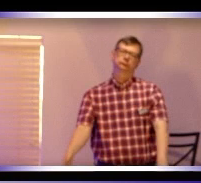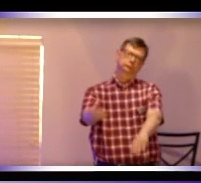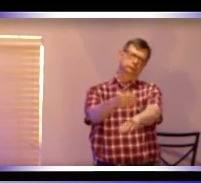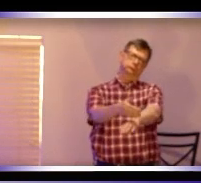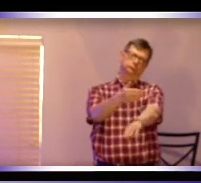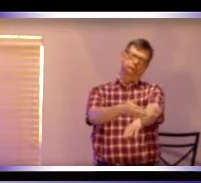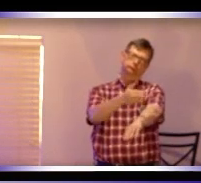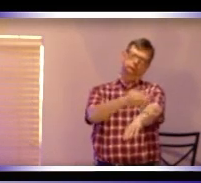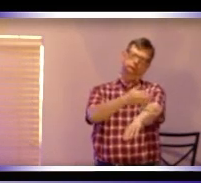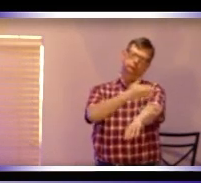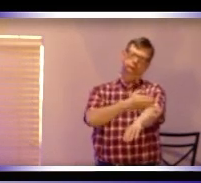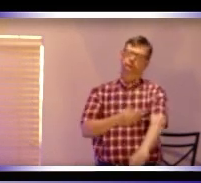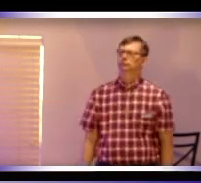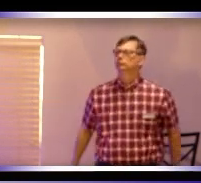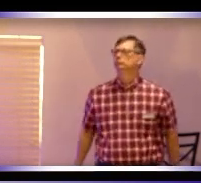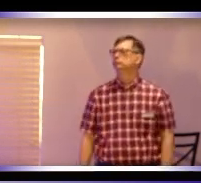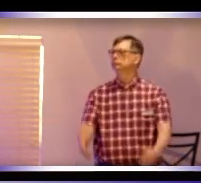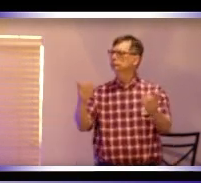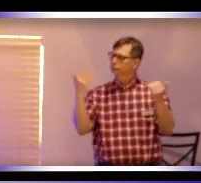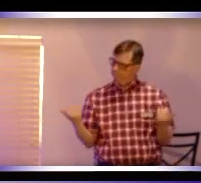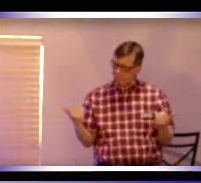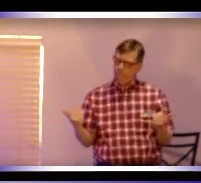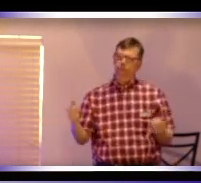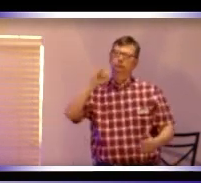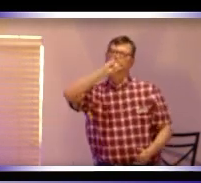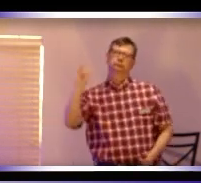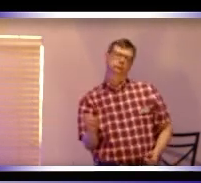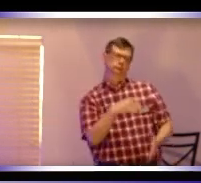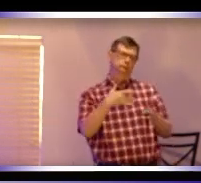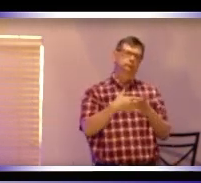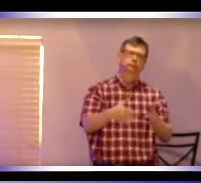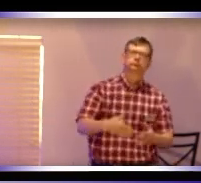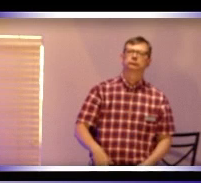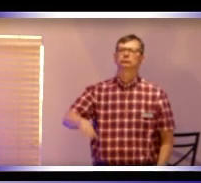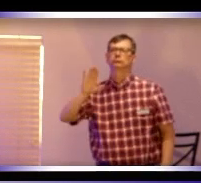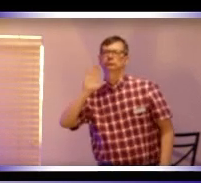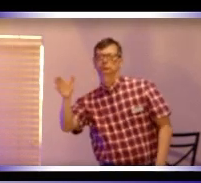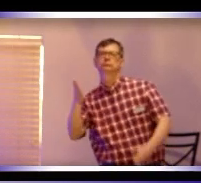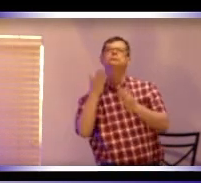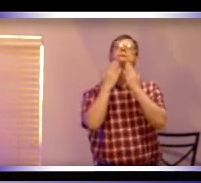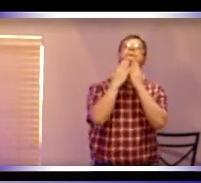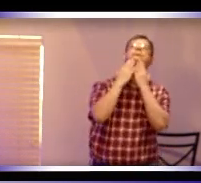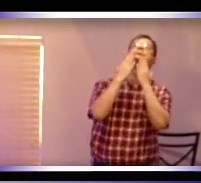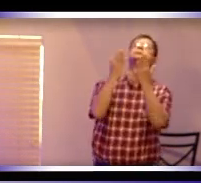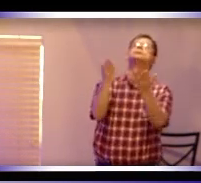continue what just began, and that is that gratitude